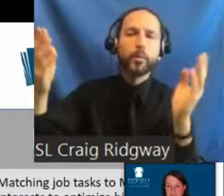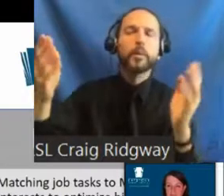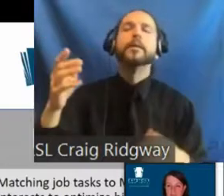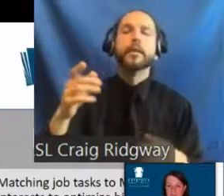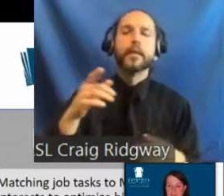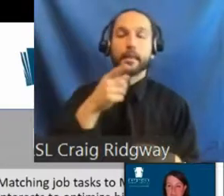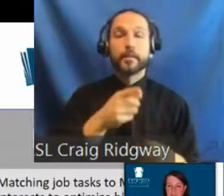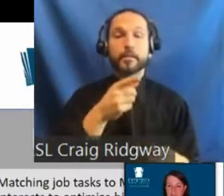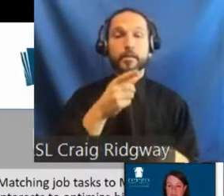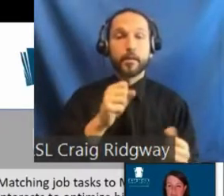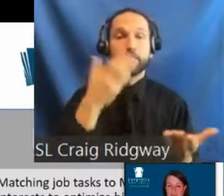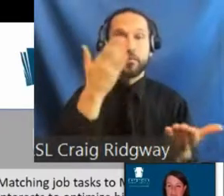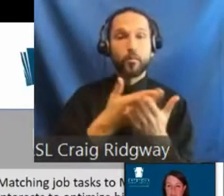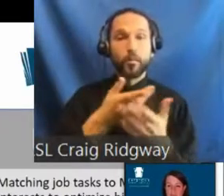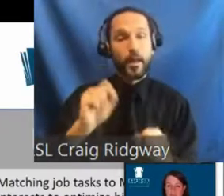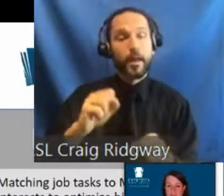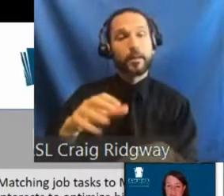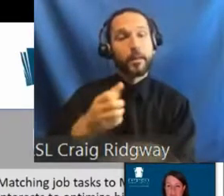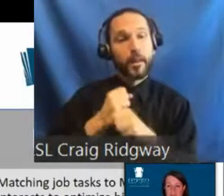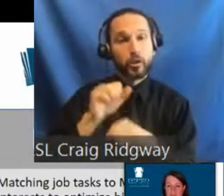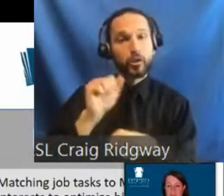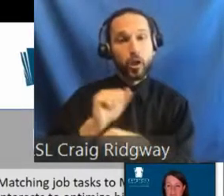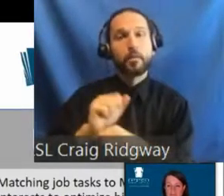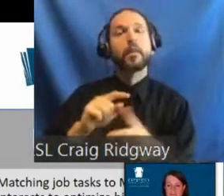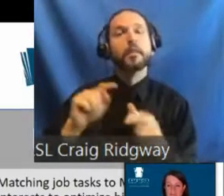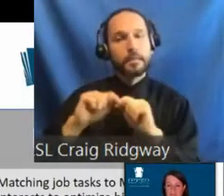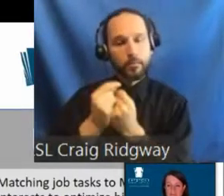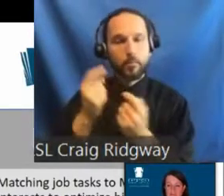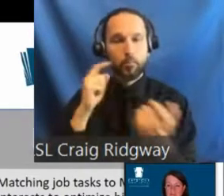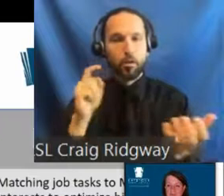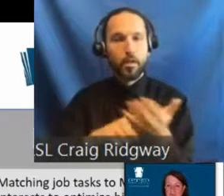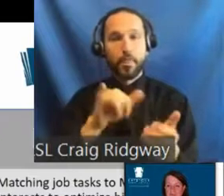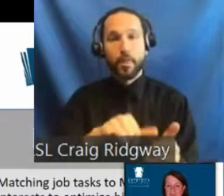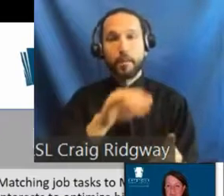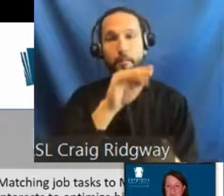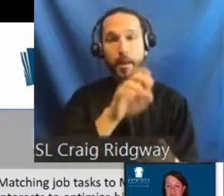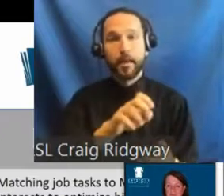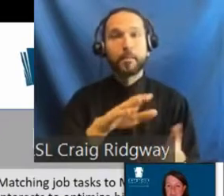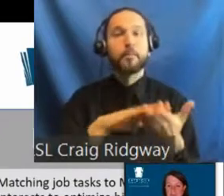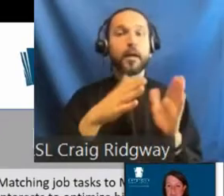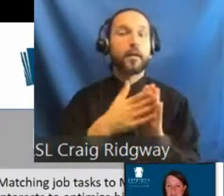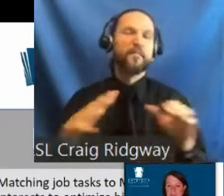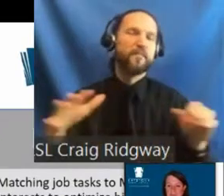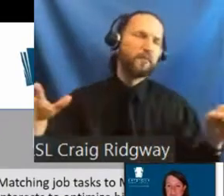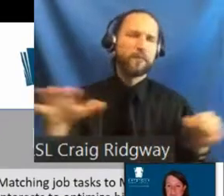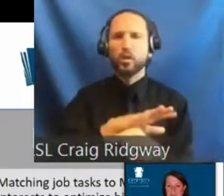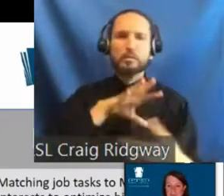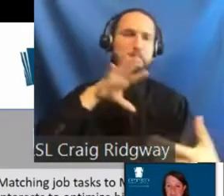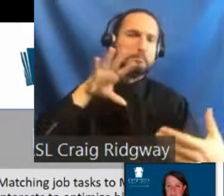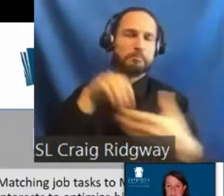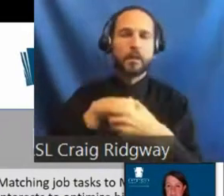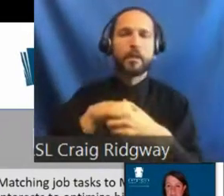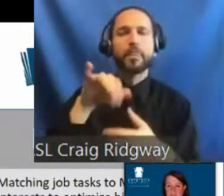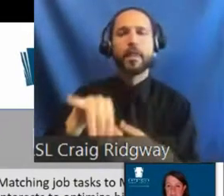get a job. The team recognizes and respects that for Mike to be most engaged in the process, the